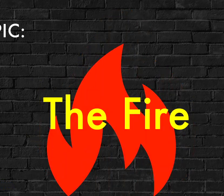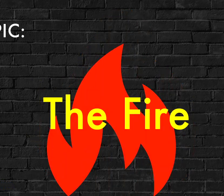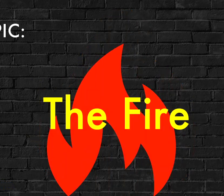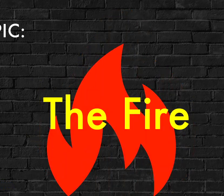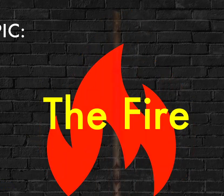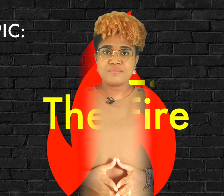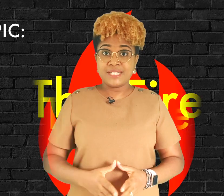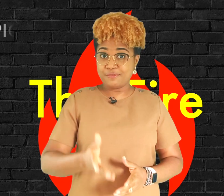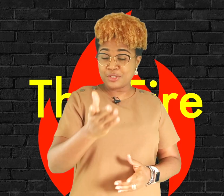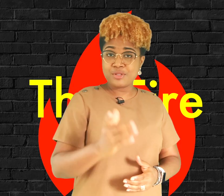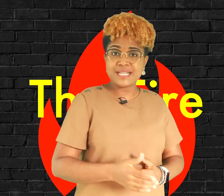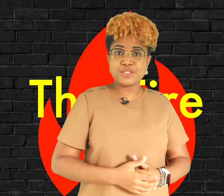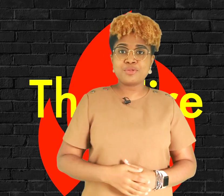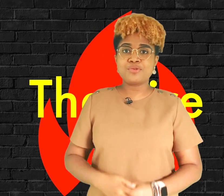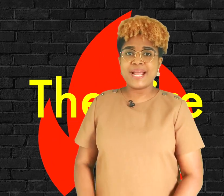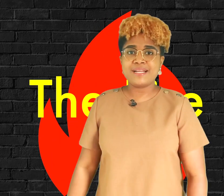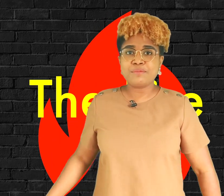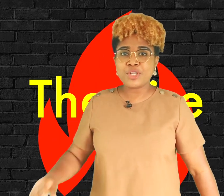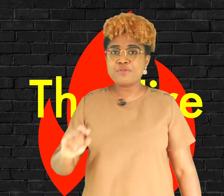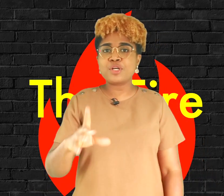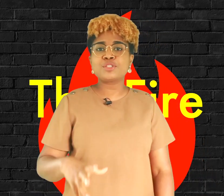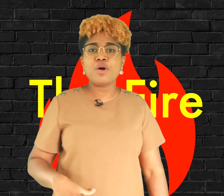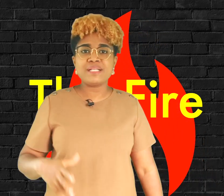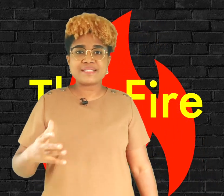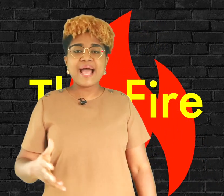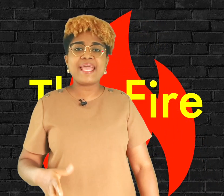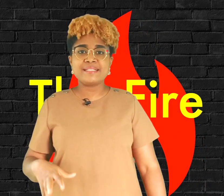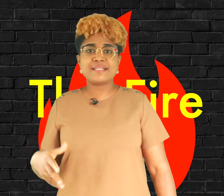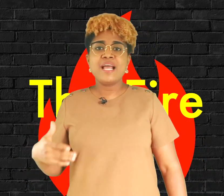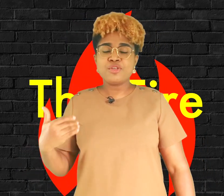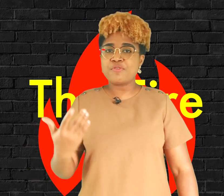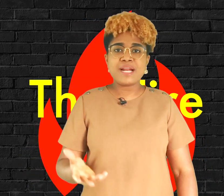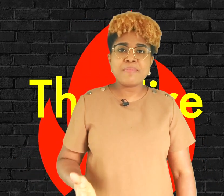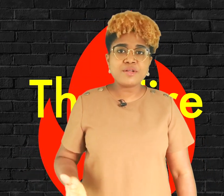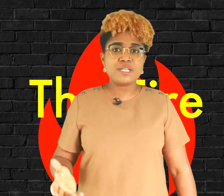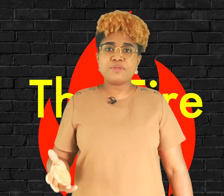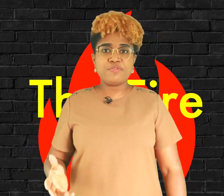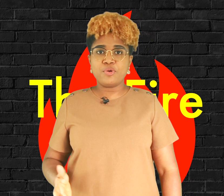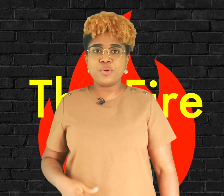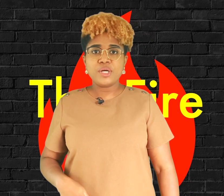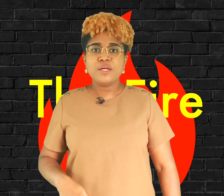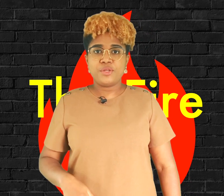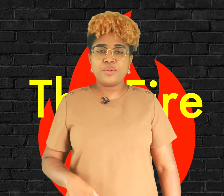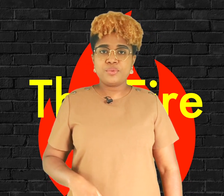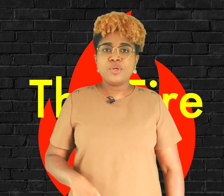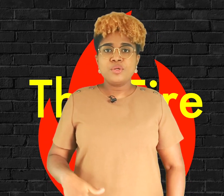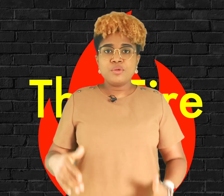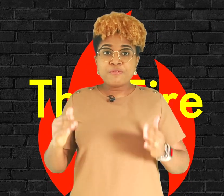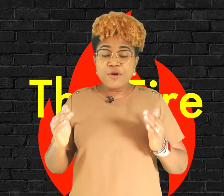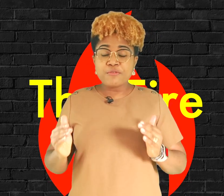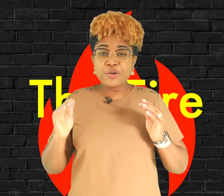fire is generated? They've taught you that in school, right? I'm sure you've done some in science. You've read about it before, you